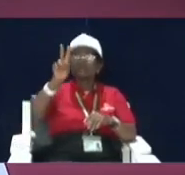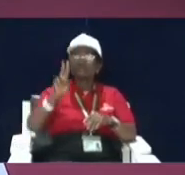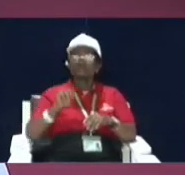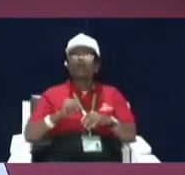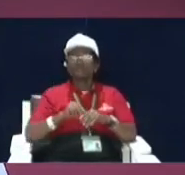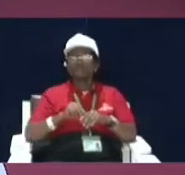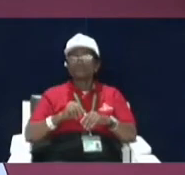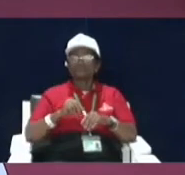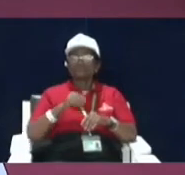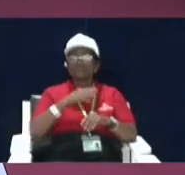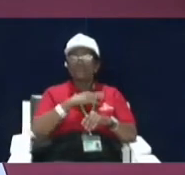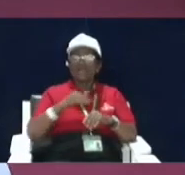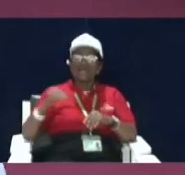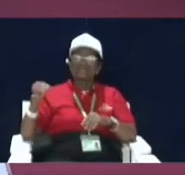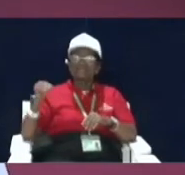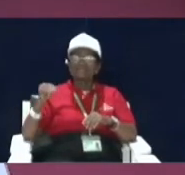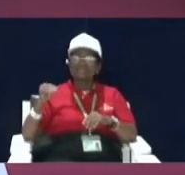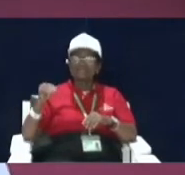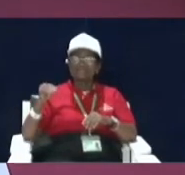And he can